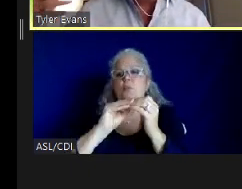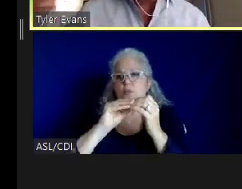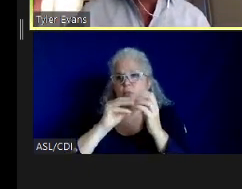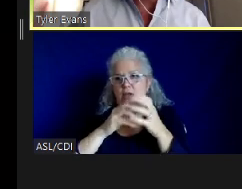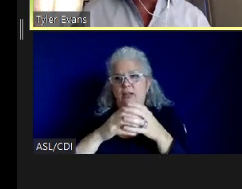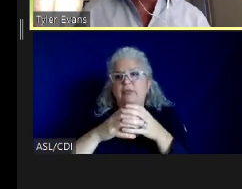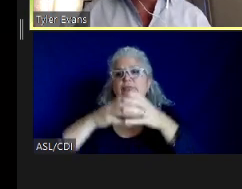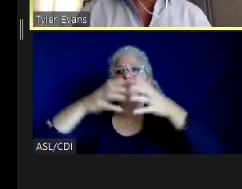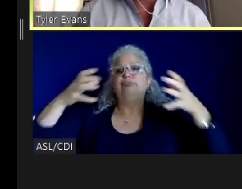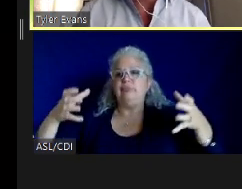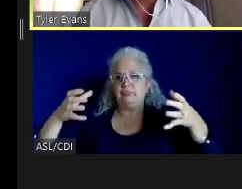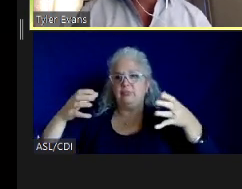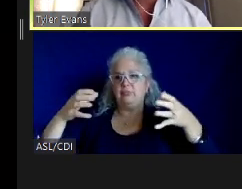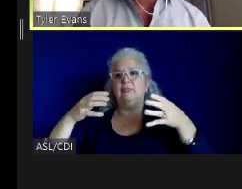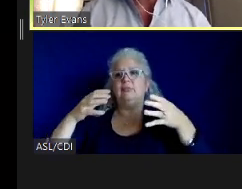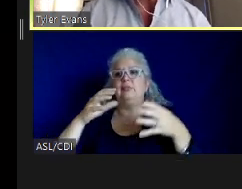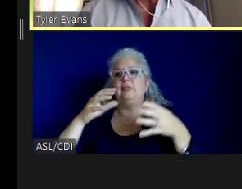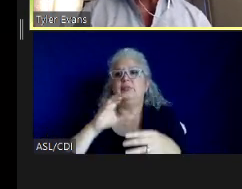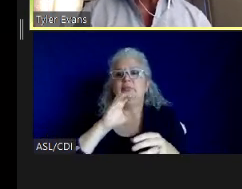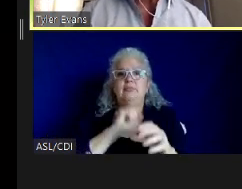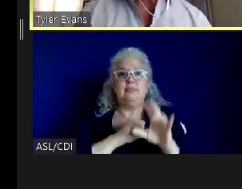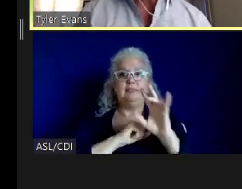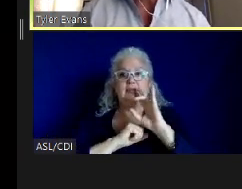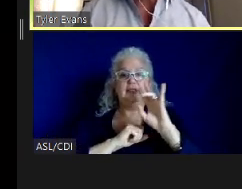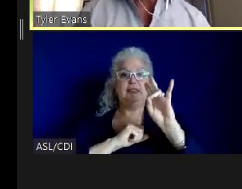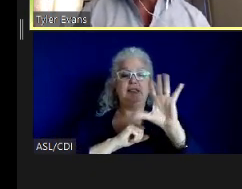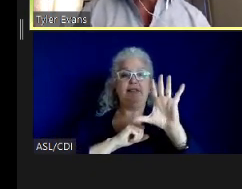older, and essential workers. Next slide.